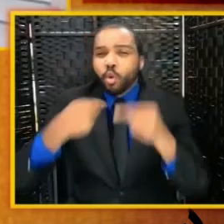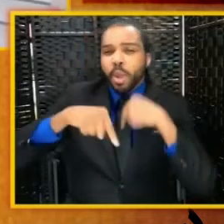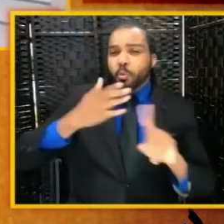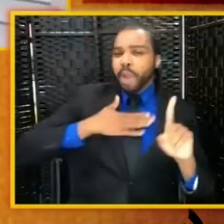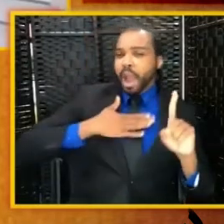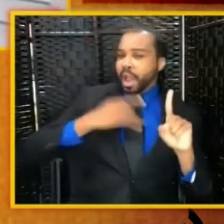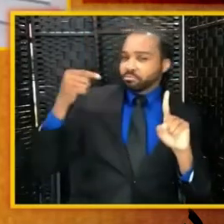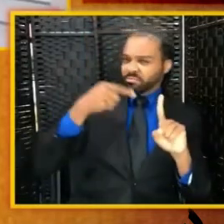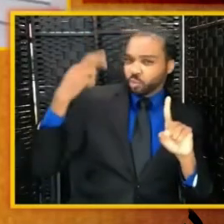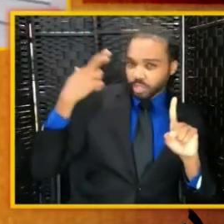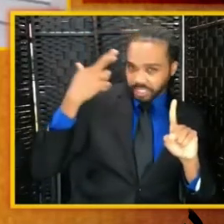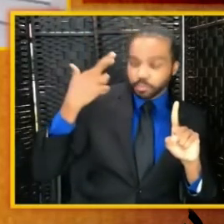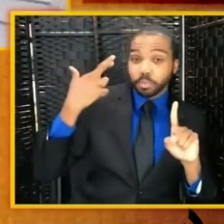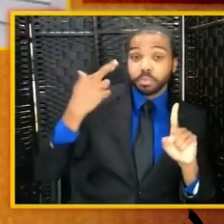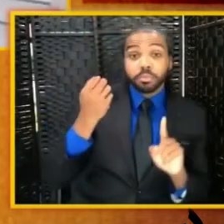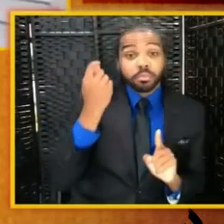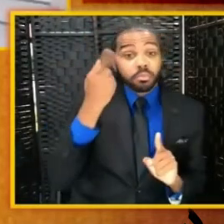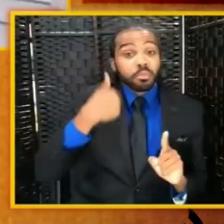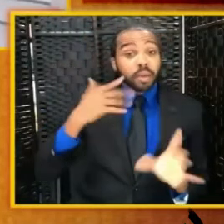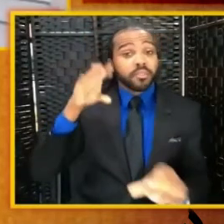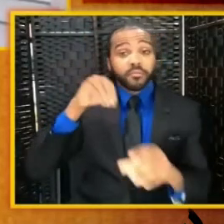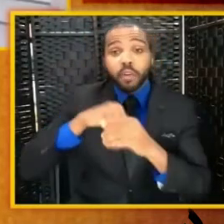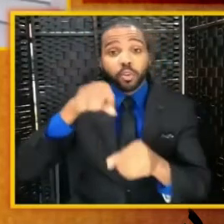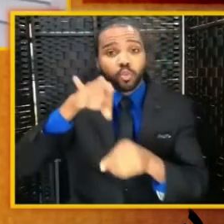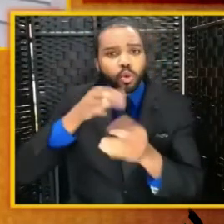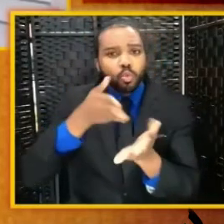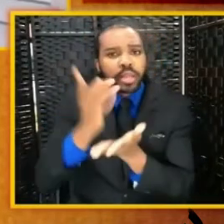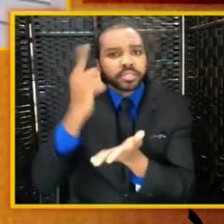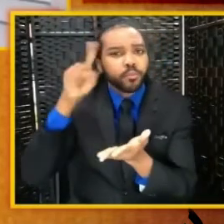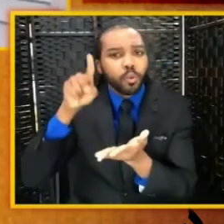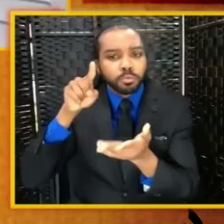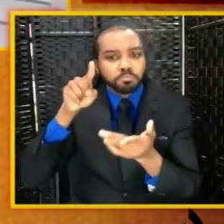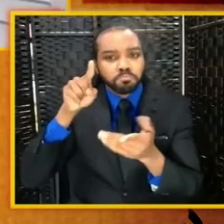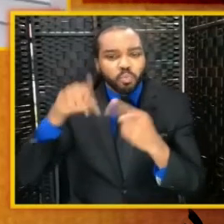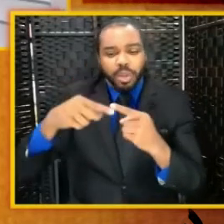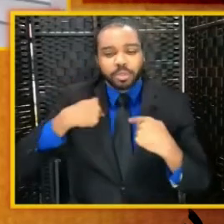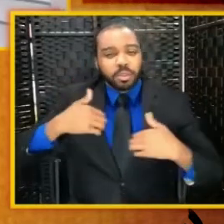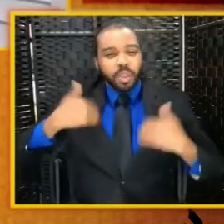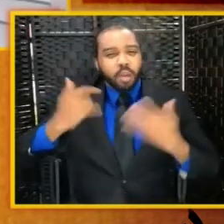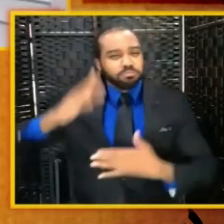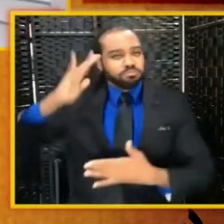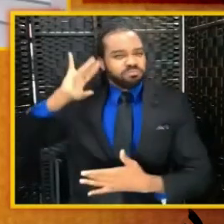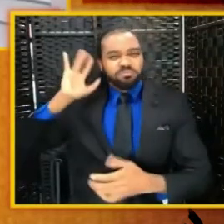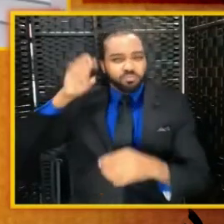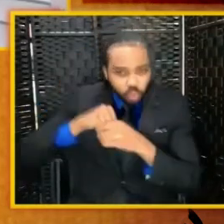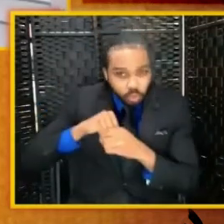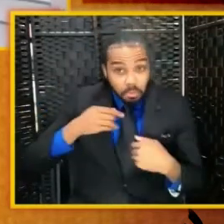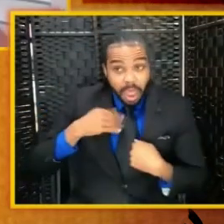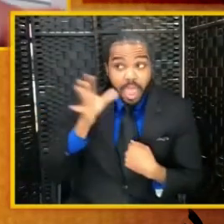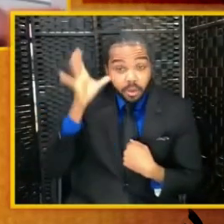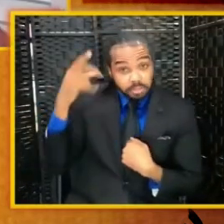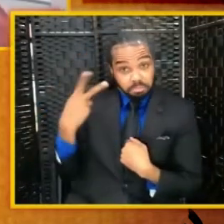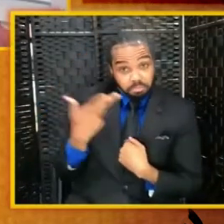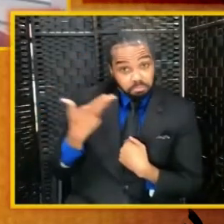talk about? You see, I became involved in voting rights as a child. My parents would take us with them to volunteer. We would go